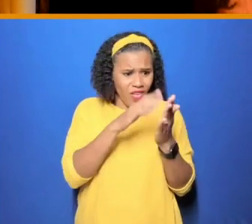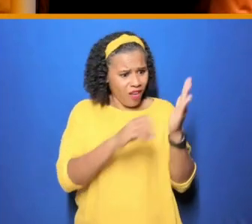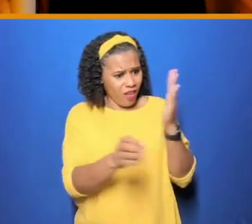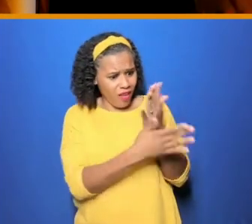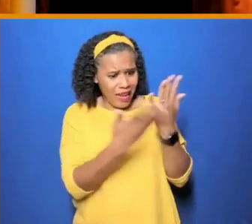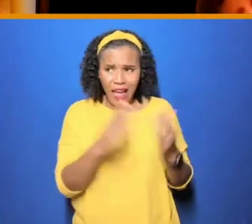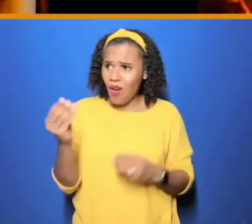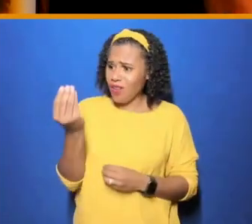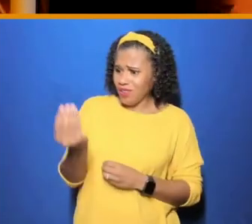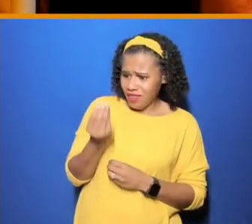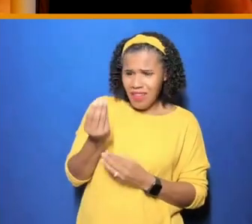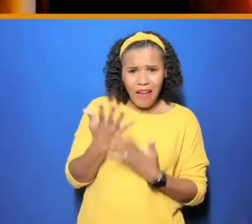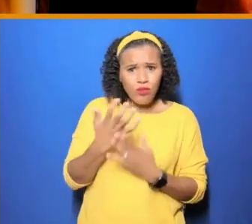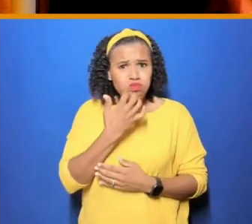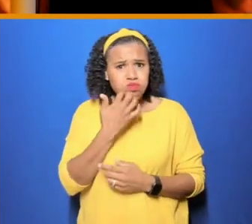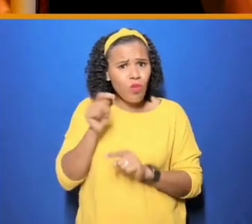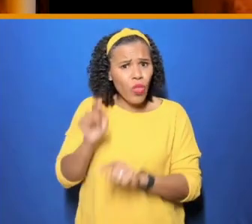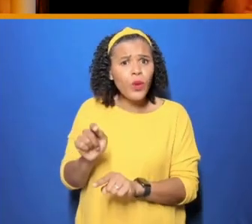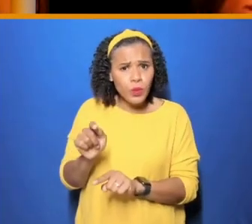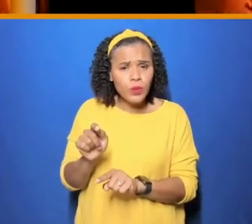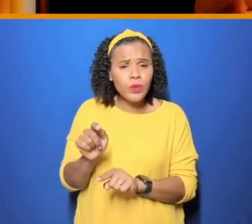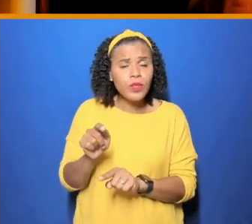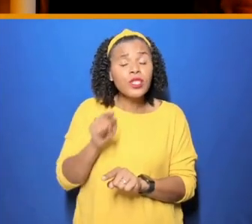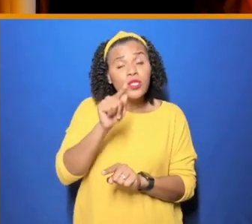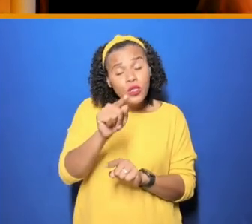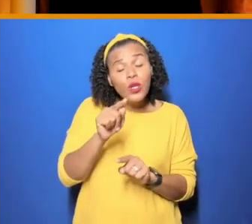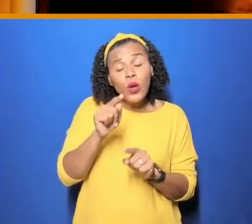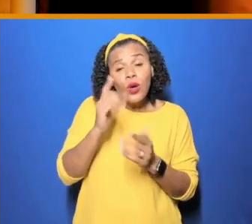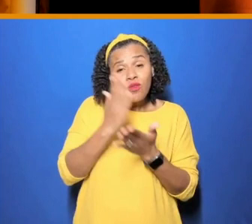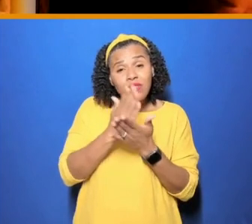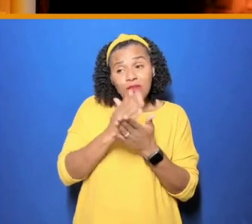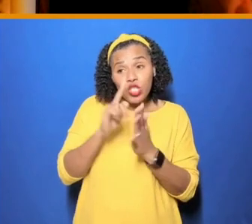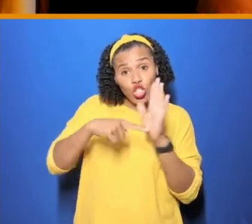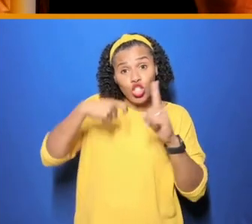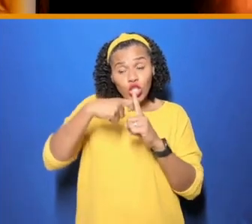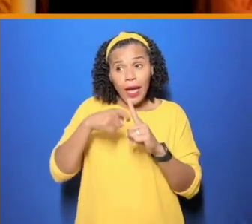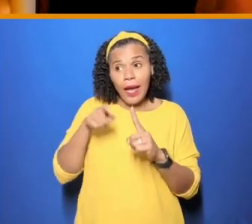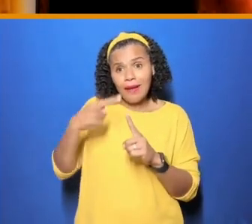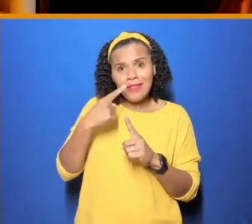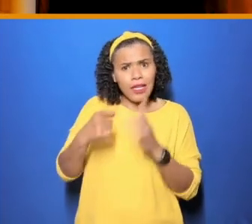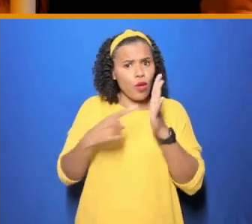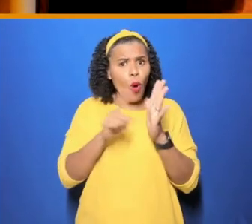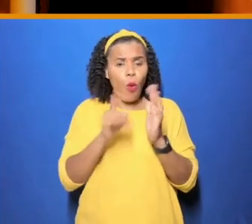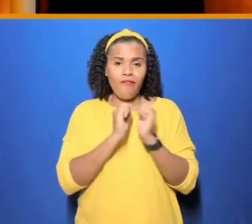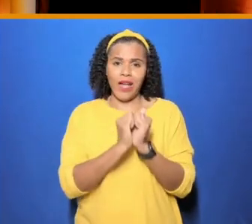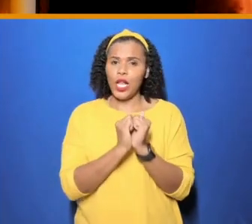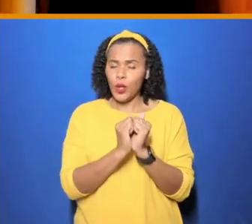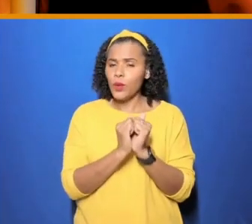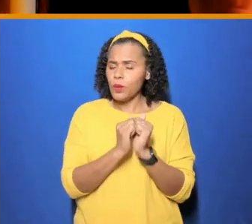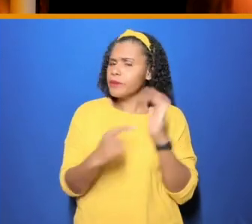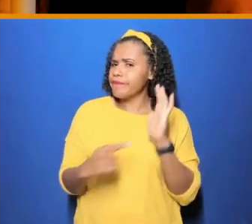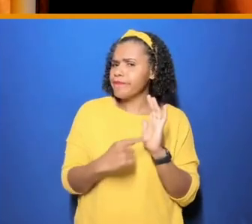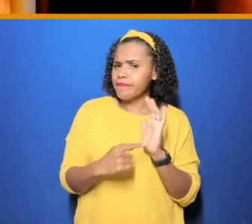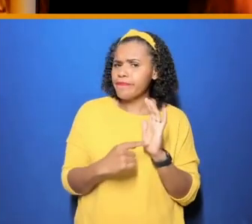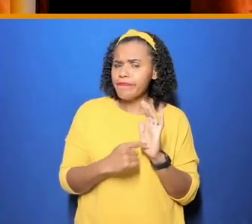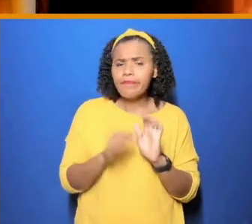better. The point on values that Jack made is very, very important. I mean, yes, the